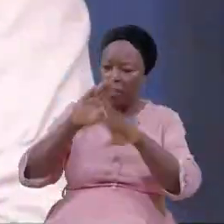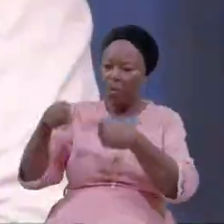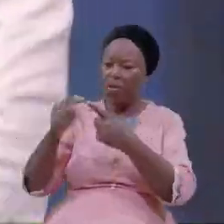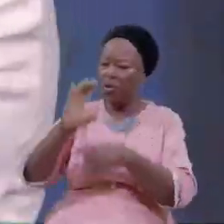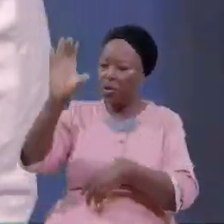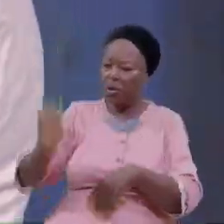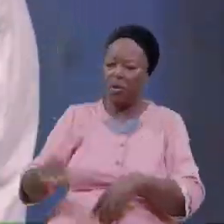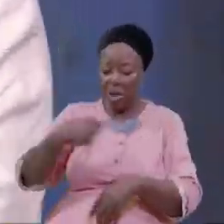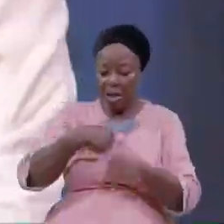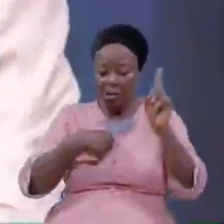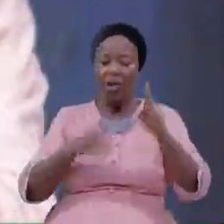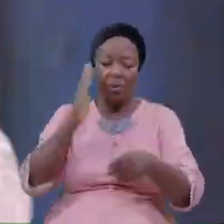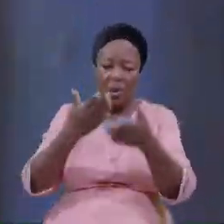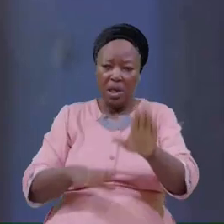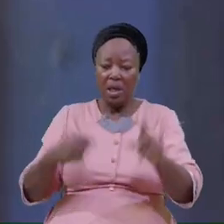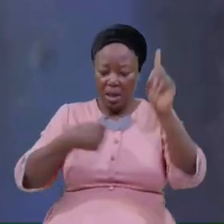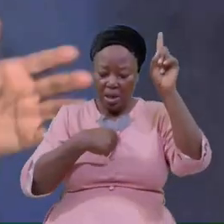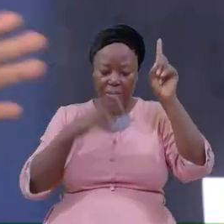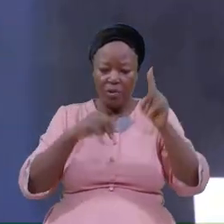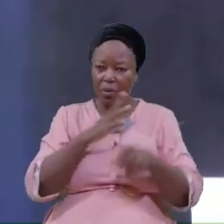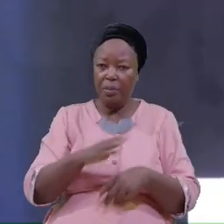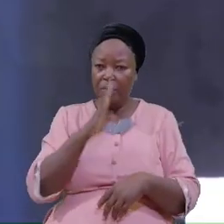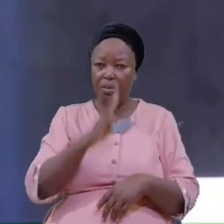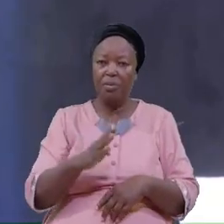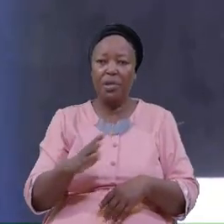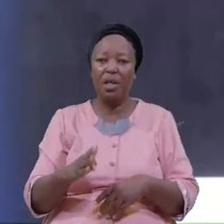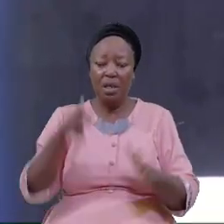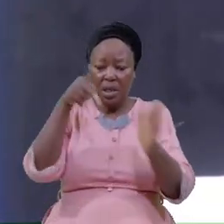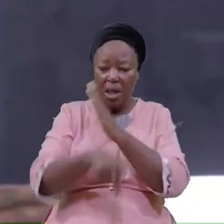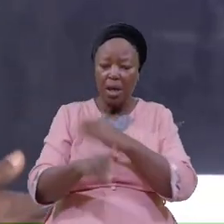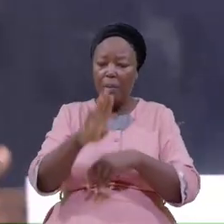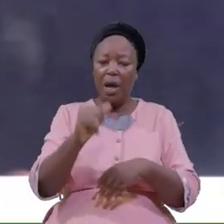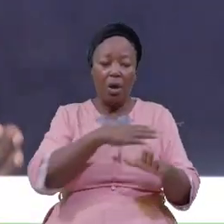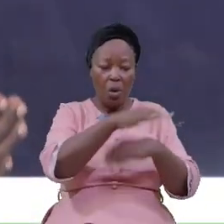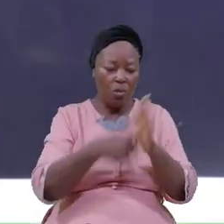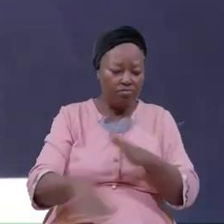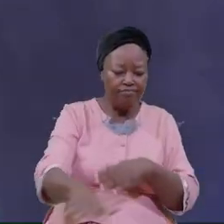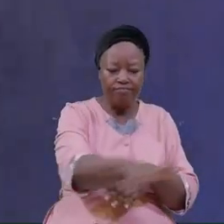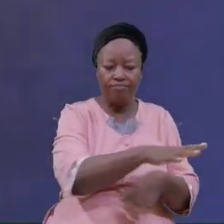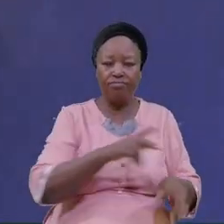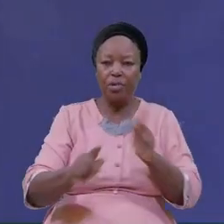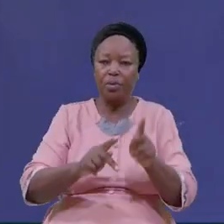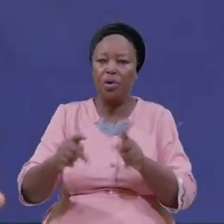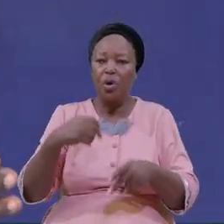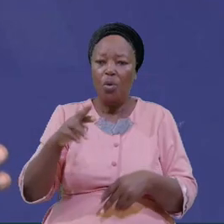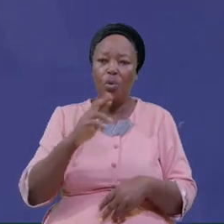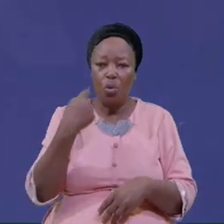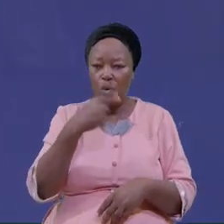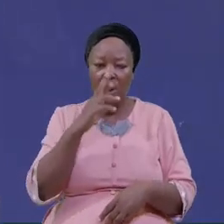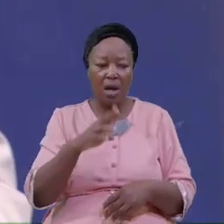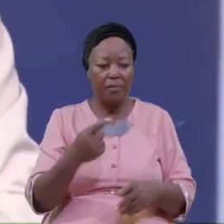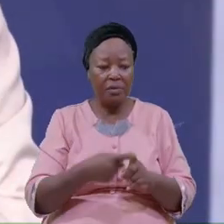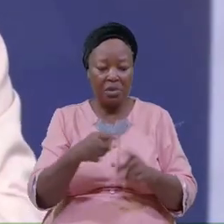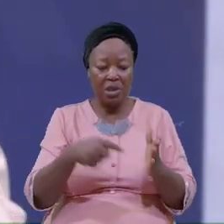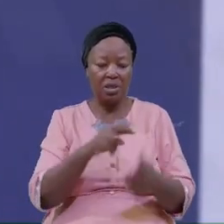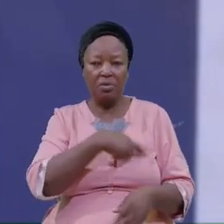vais mourir. I will be slain by all these people who are defending religion. Et je serai tué par ceux-là